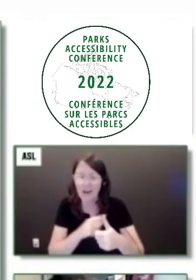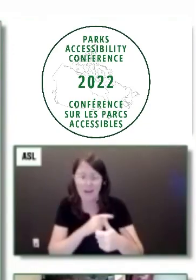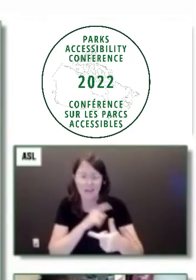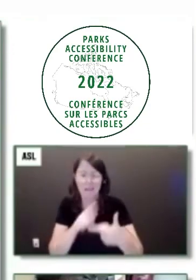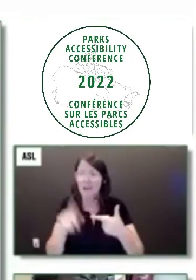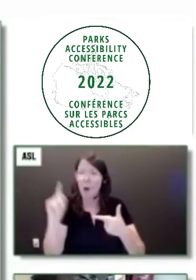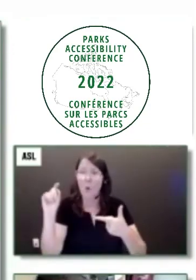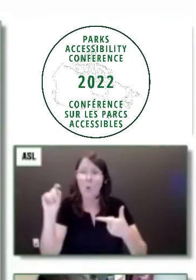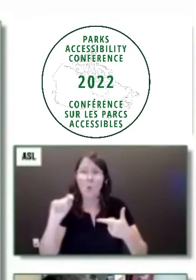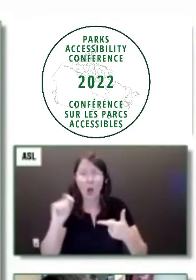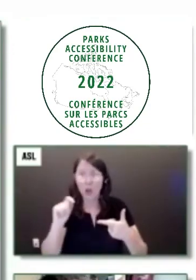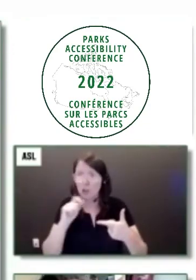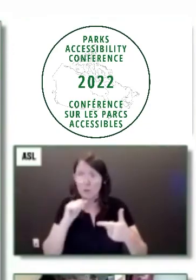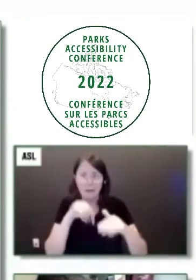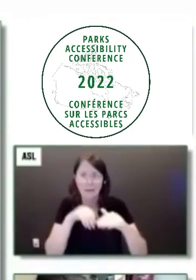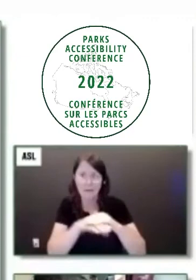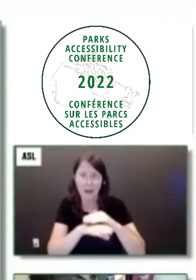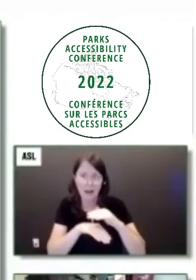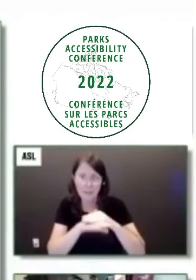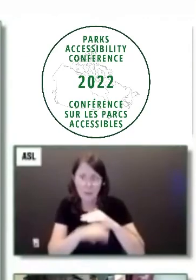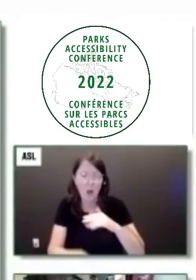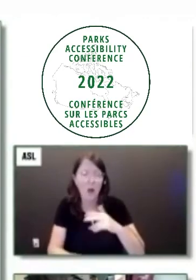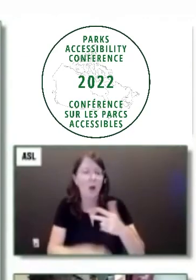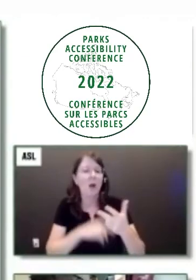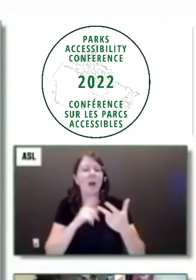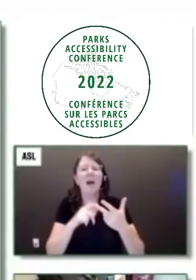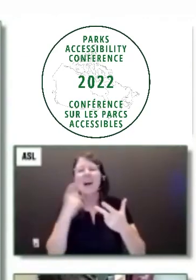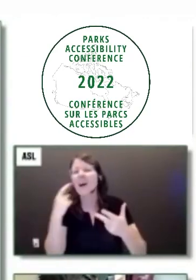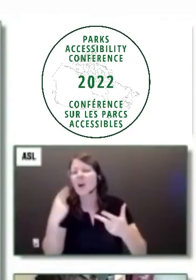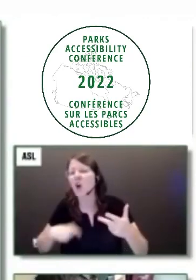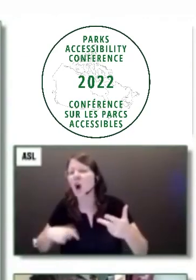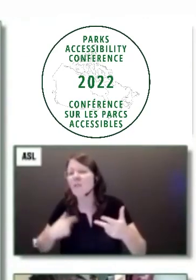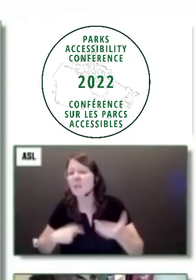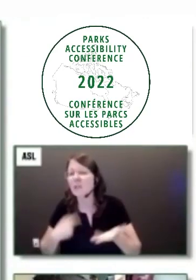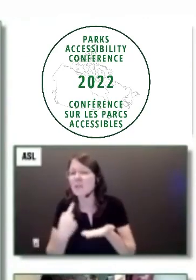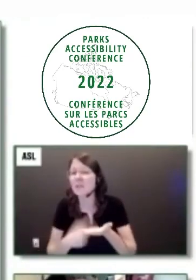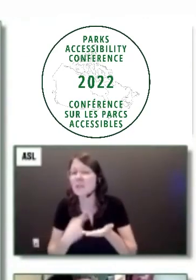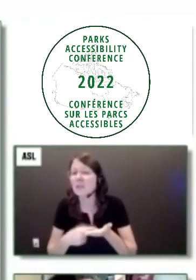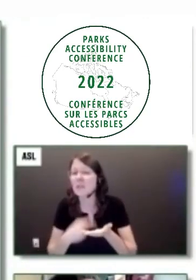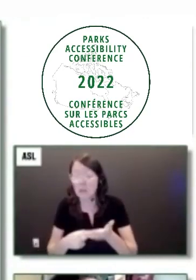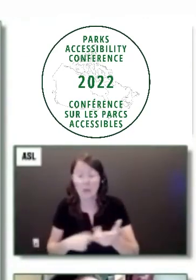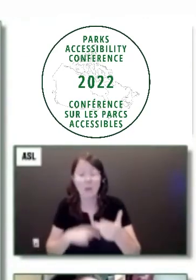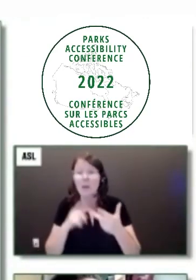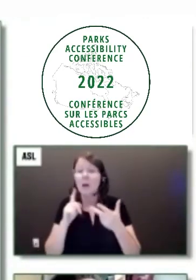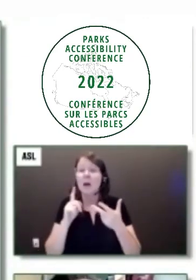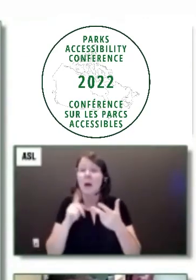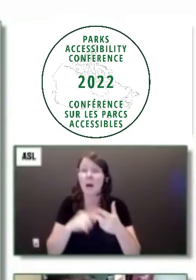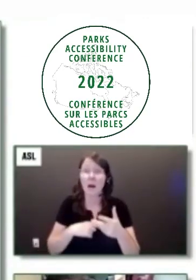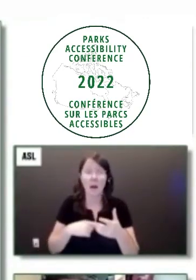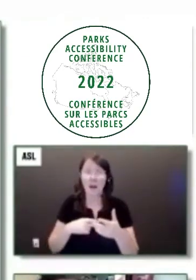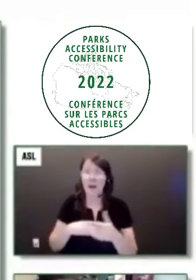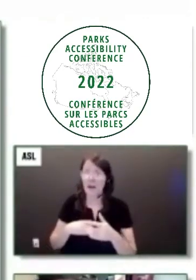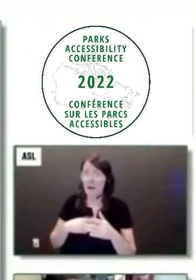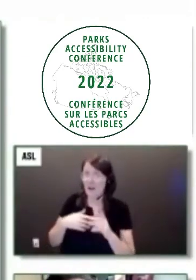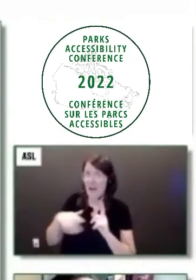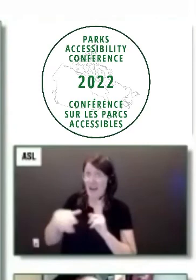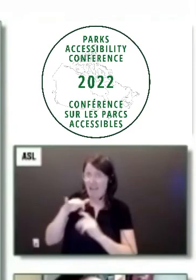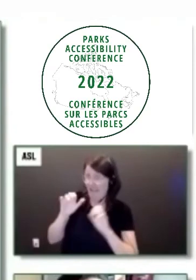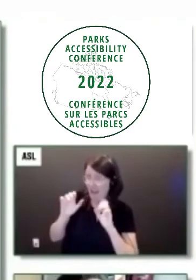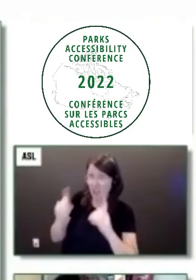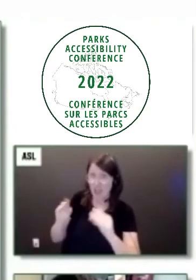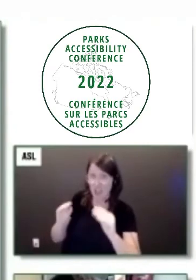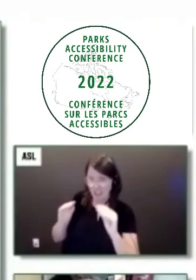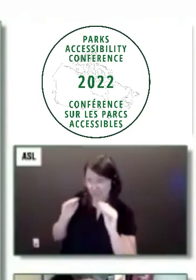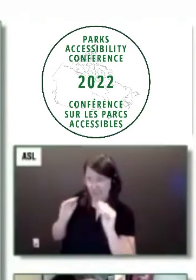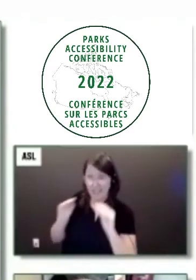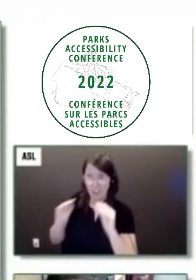a recognition of some of the things that folks in the conference have talked about, like the design and delivery of interpretive programming that relies fully